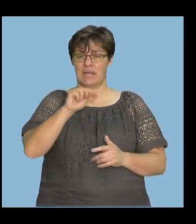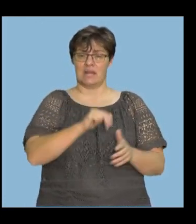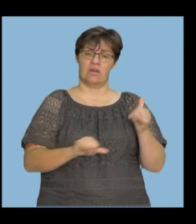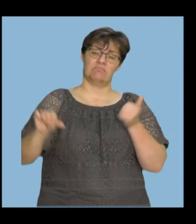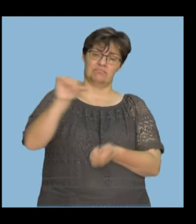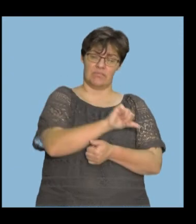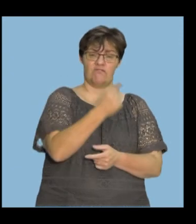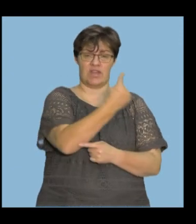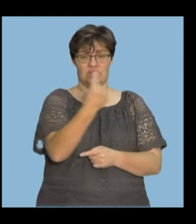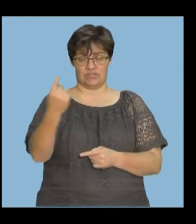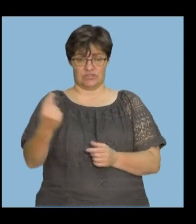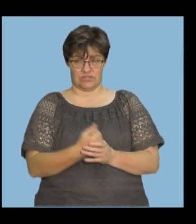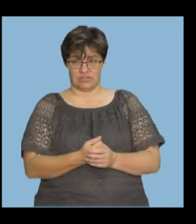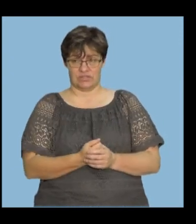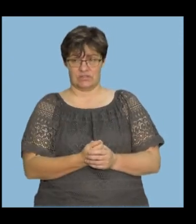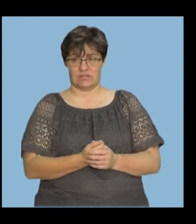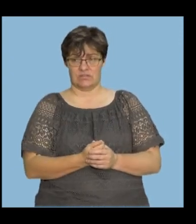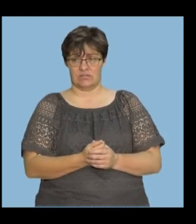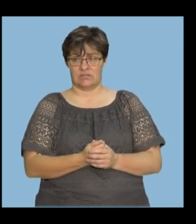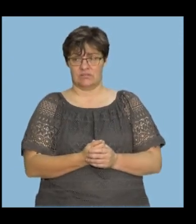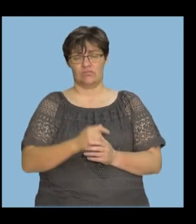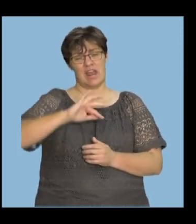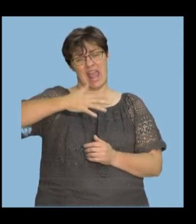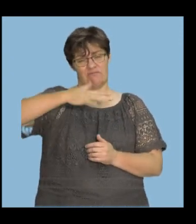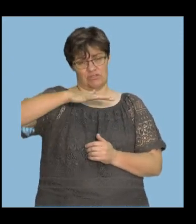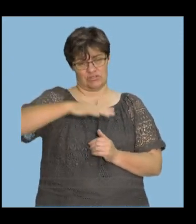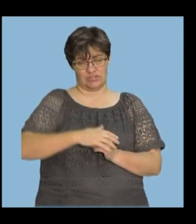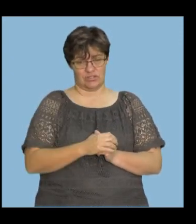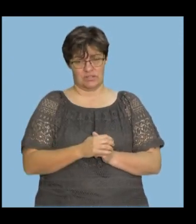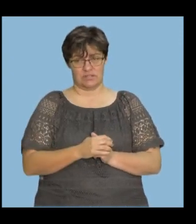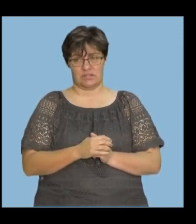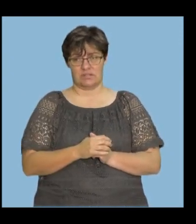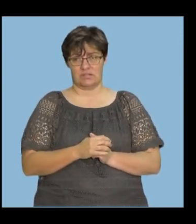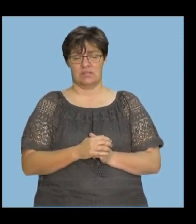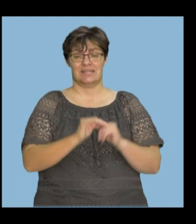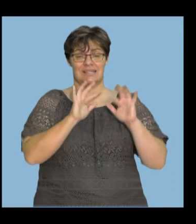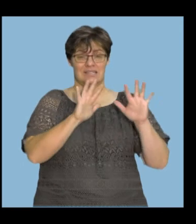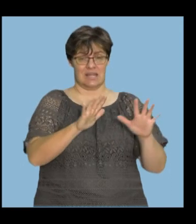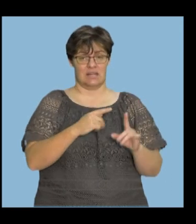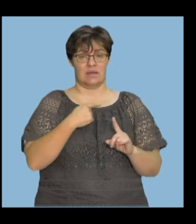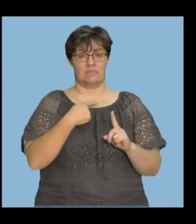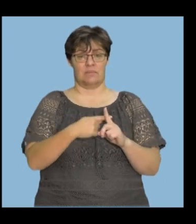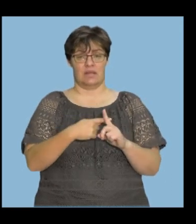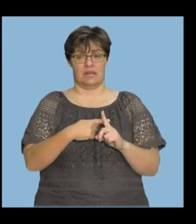mean is the average. So the mean will be 10